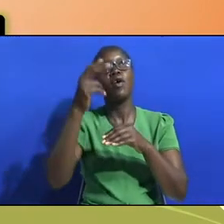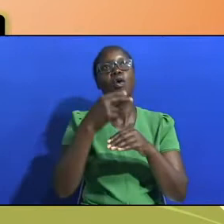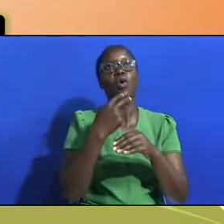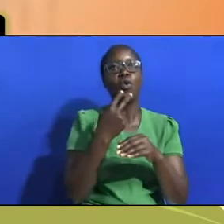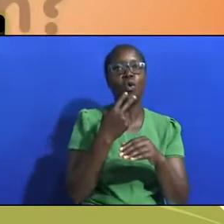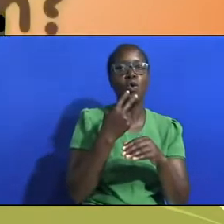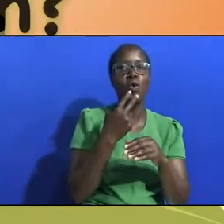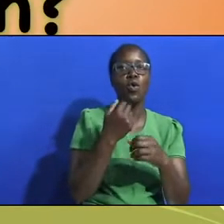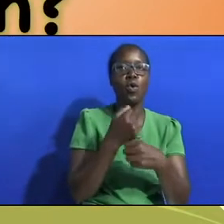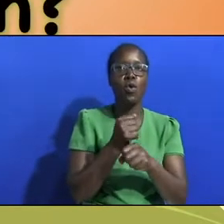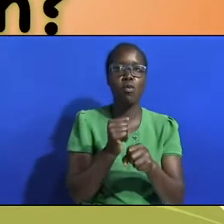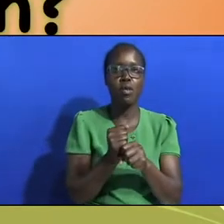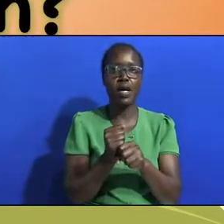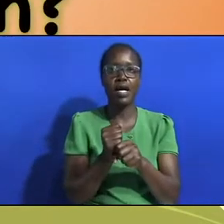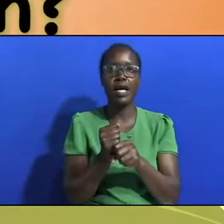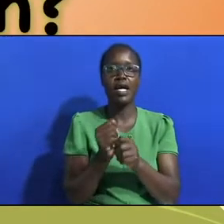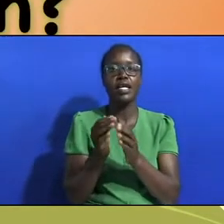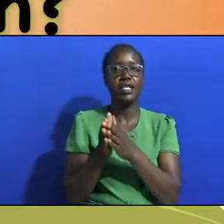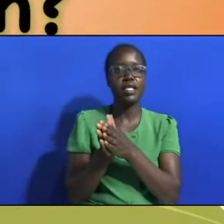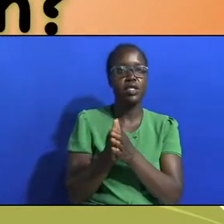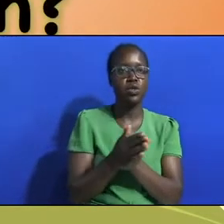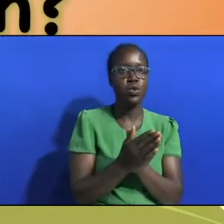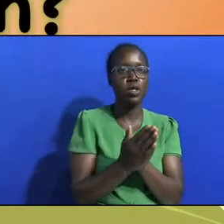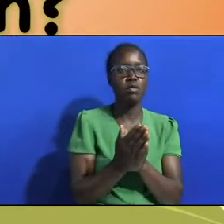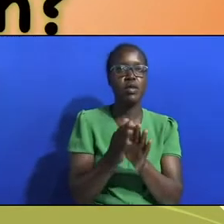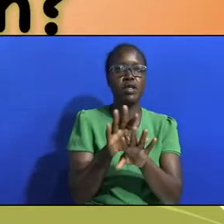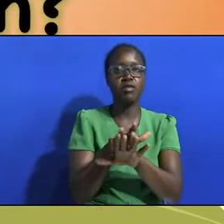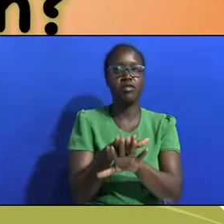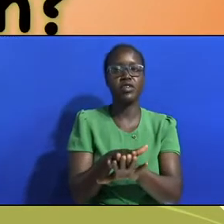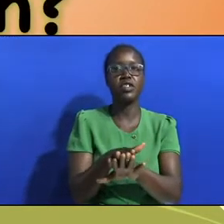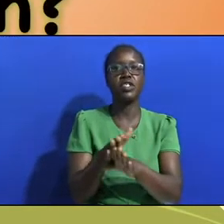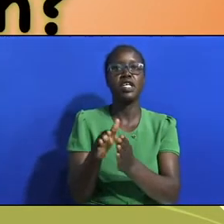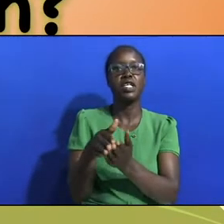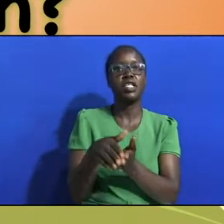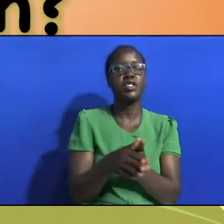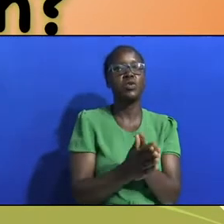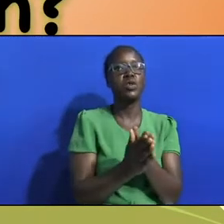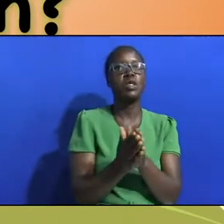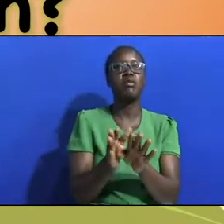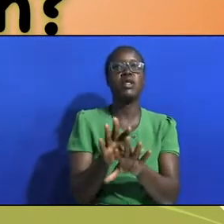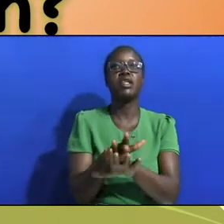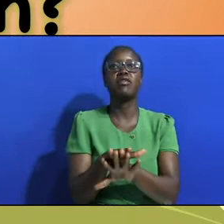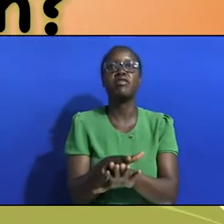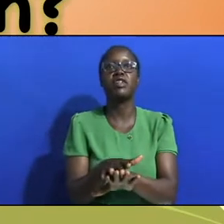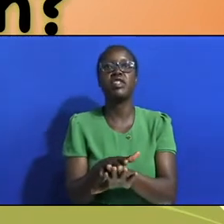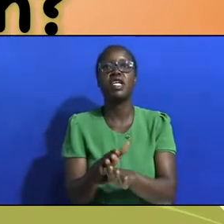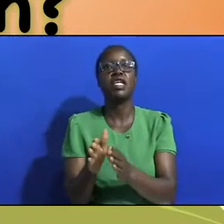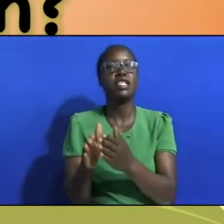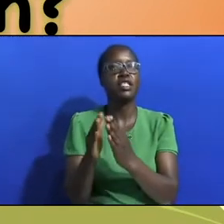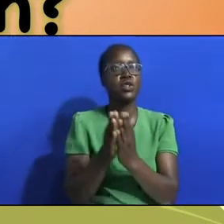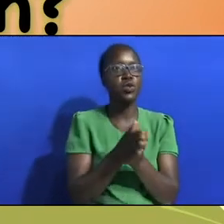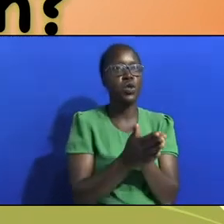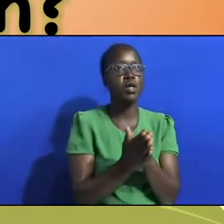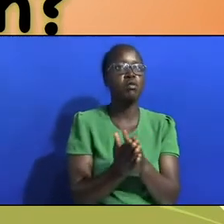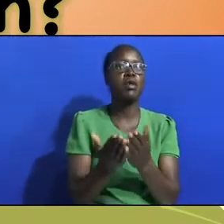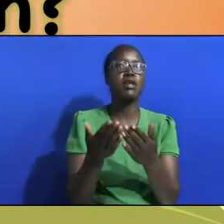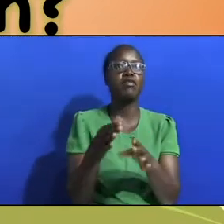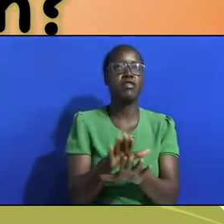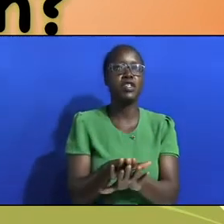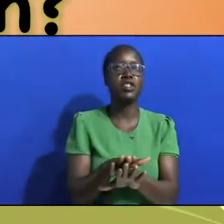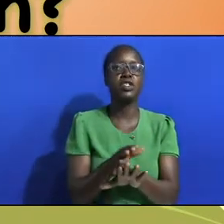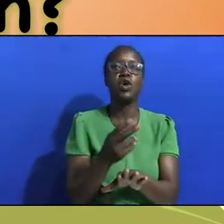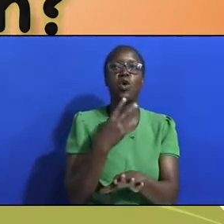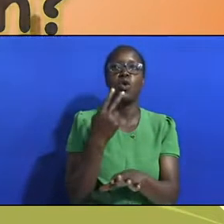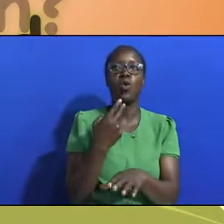swimming fish. Who made the swimming fish? The swimming fish. The